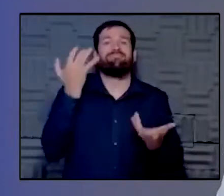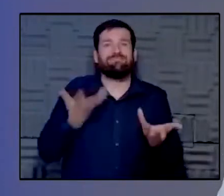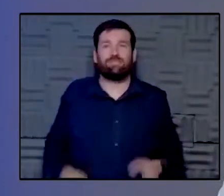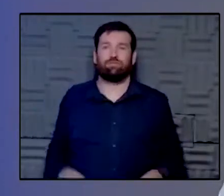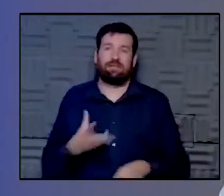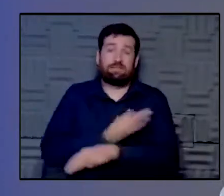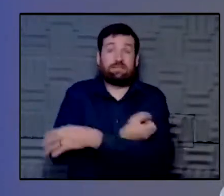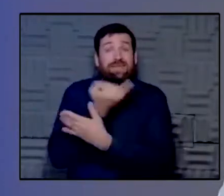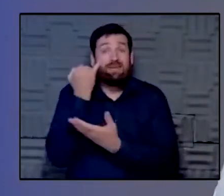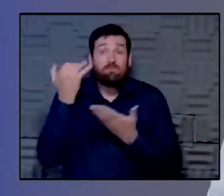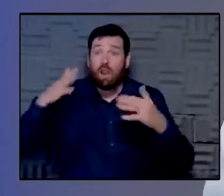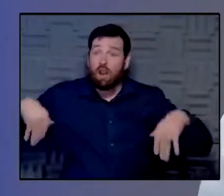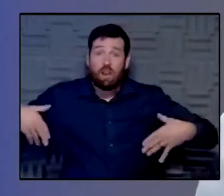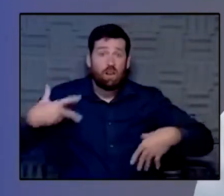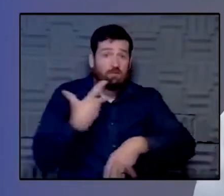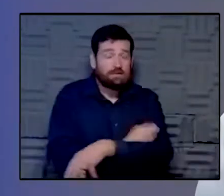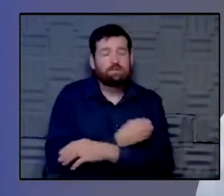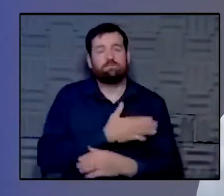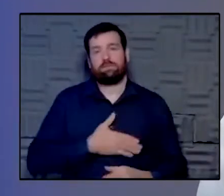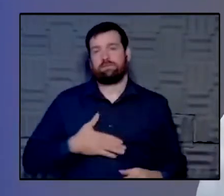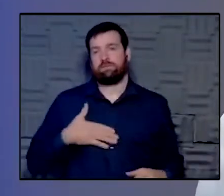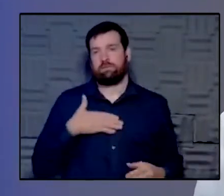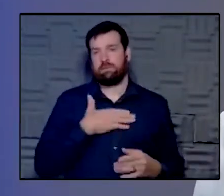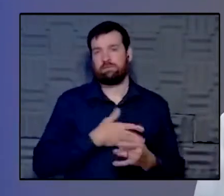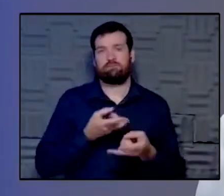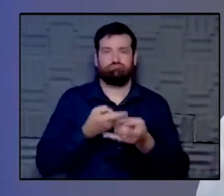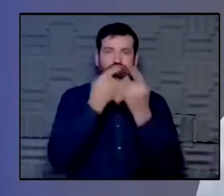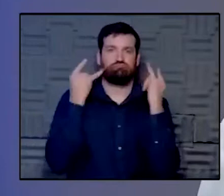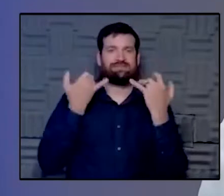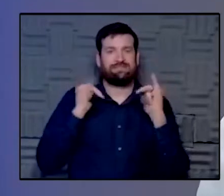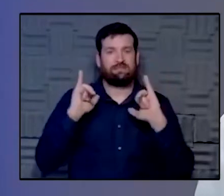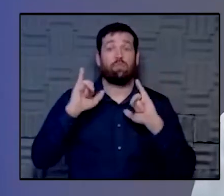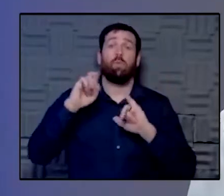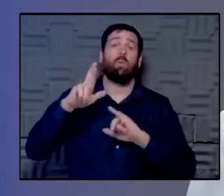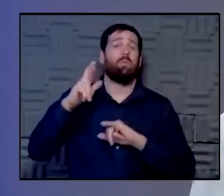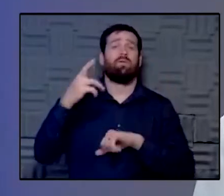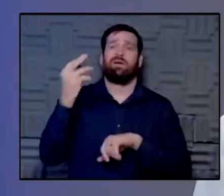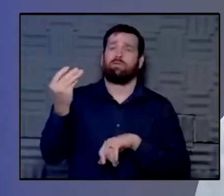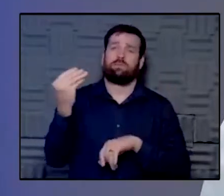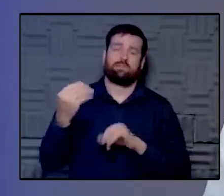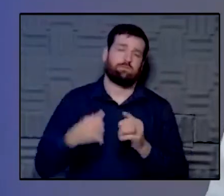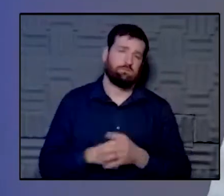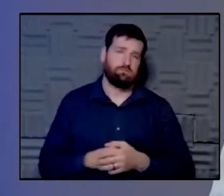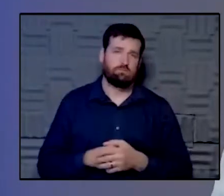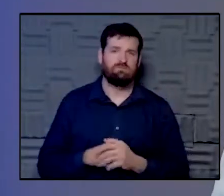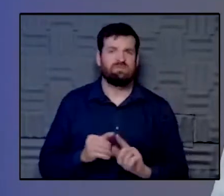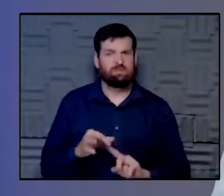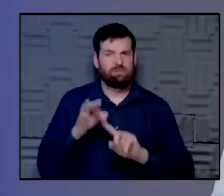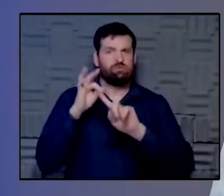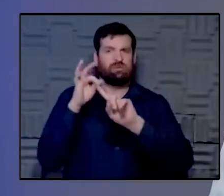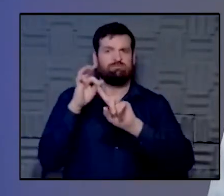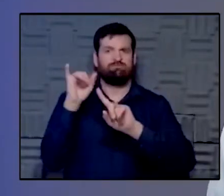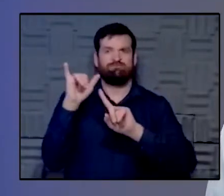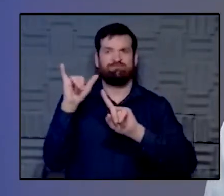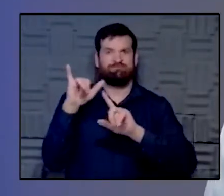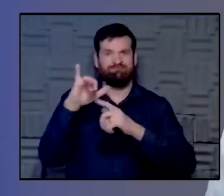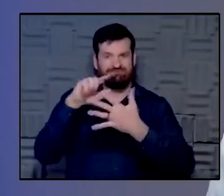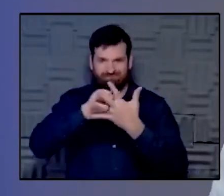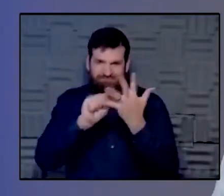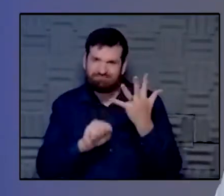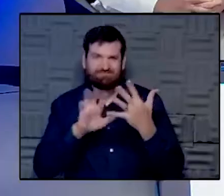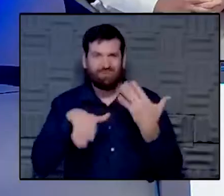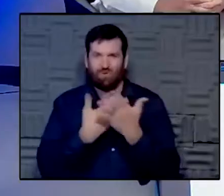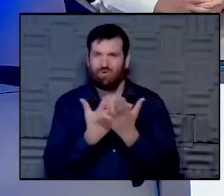please continue to wear your mask or avoid those situations or try to do things outdoors, and especially, maybe do a combination of all those